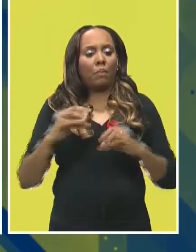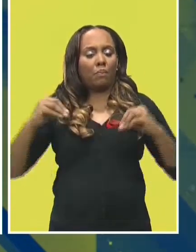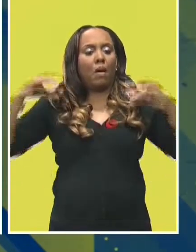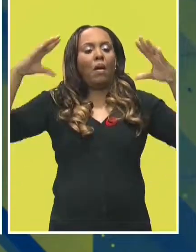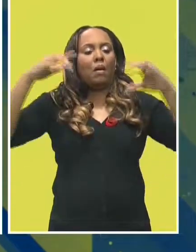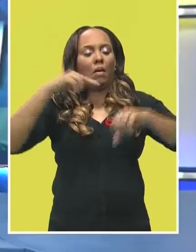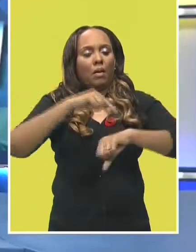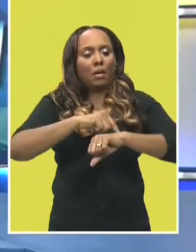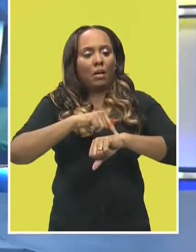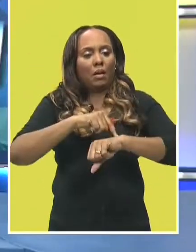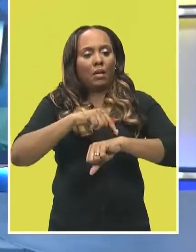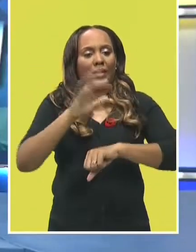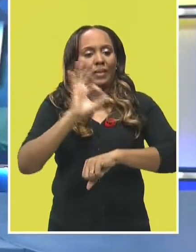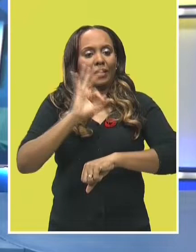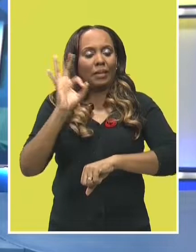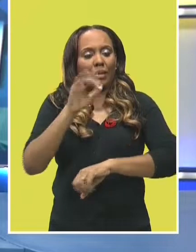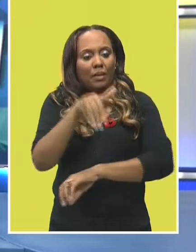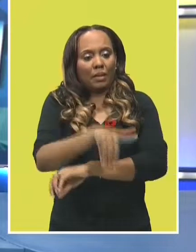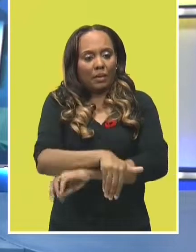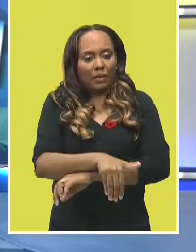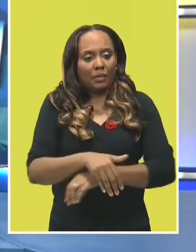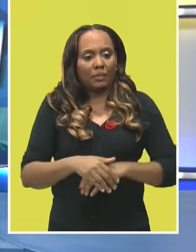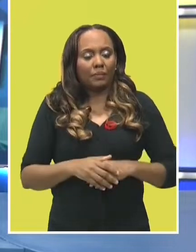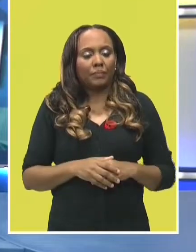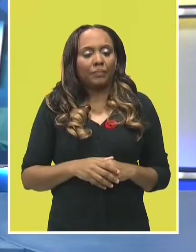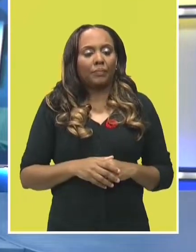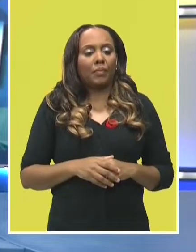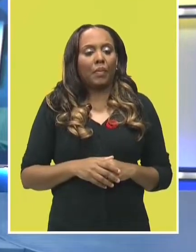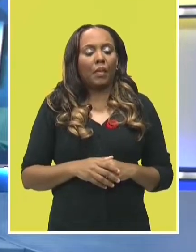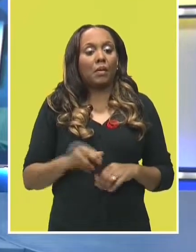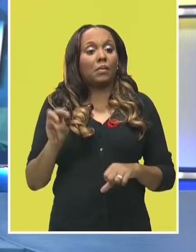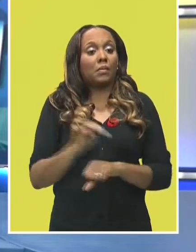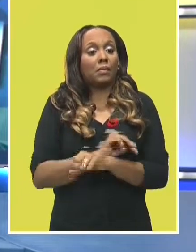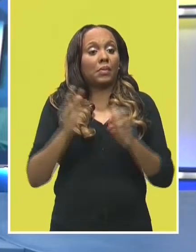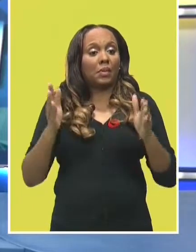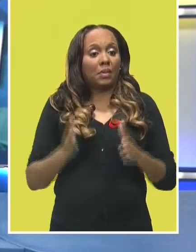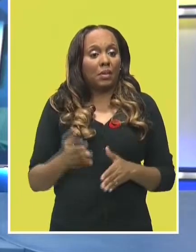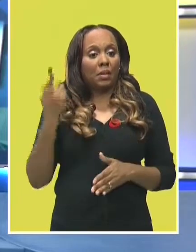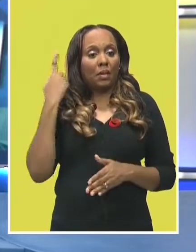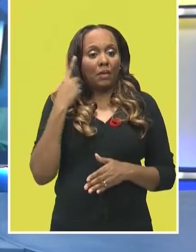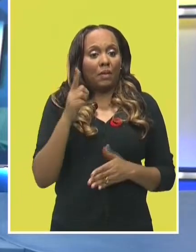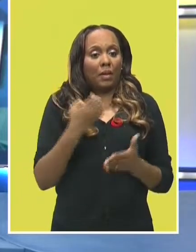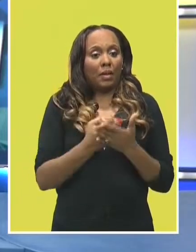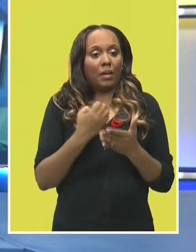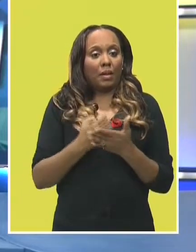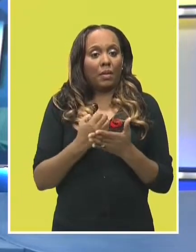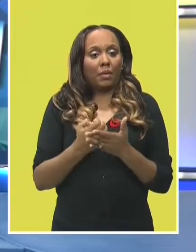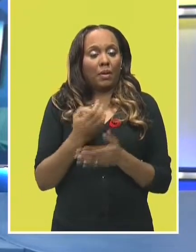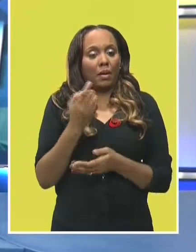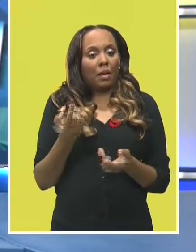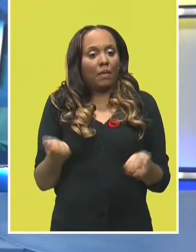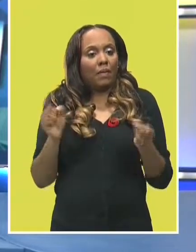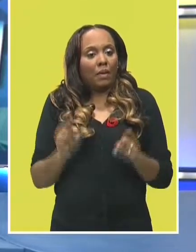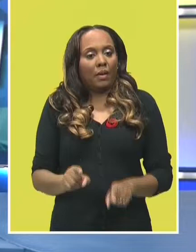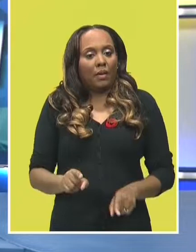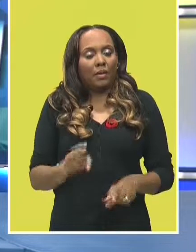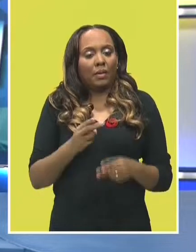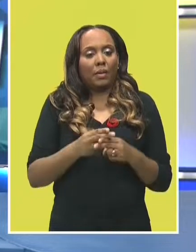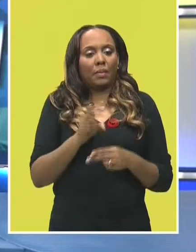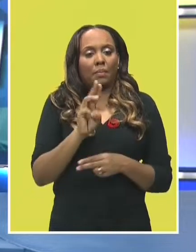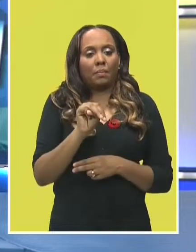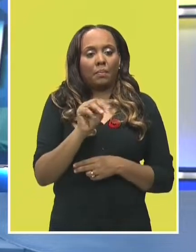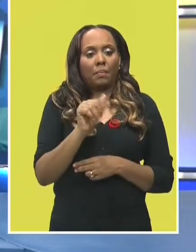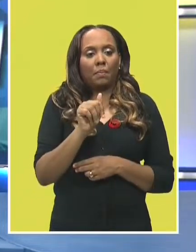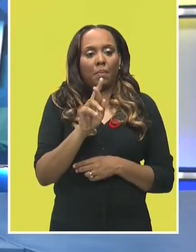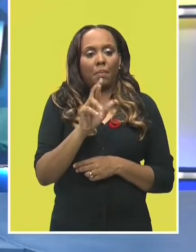by 9 p.m. Minister in the Ministry of Economic Affairs and Investment, Marcia Kettle, has weighed in on the debate about